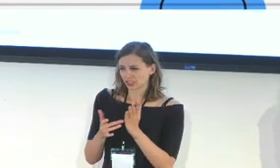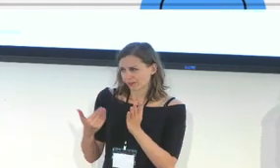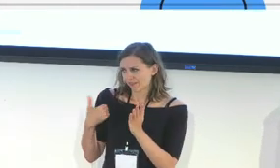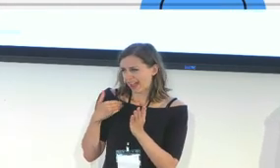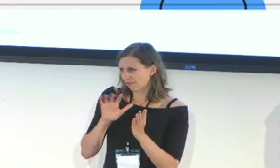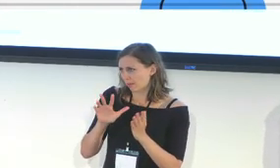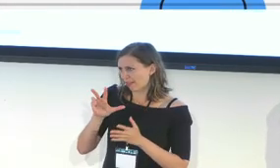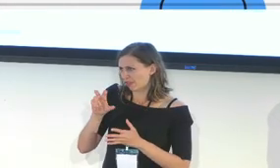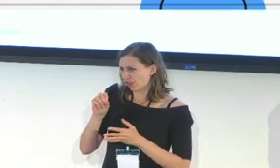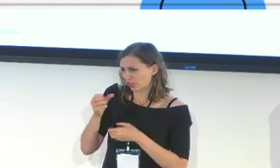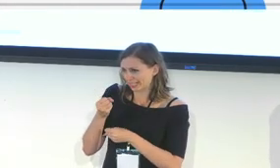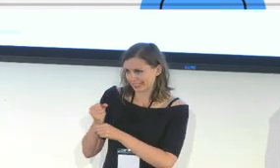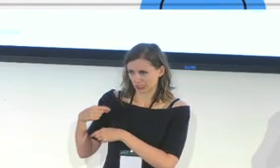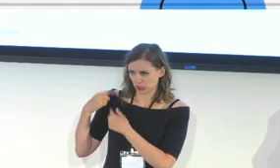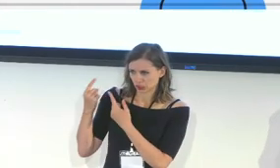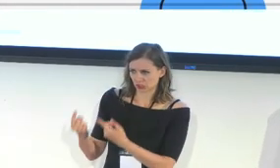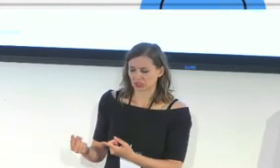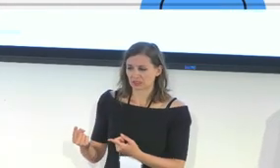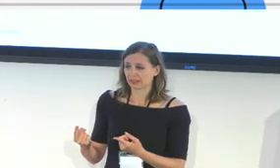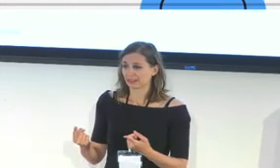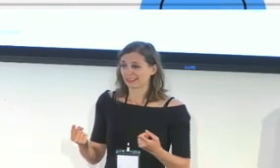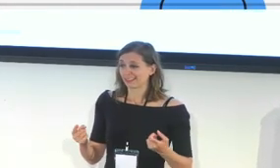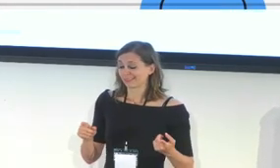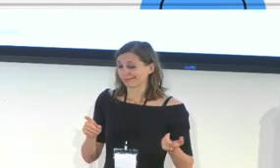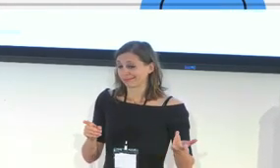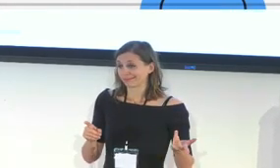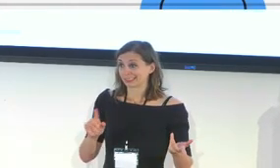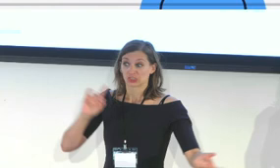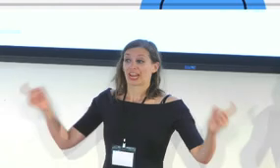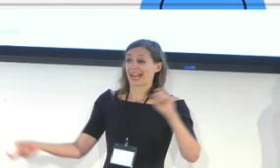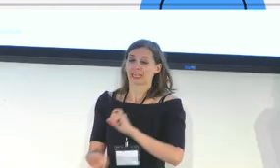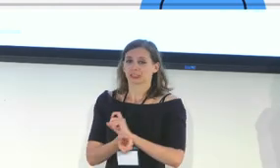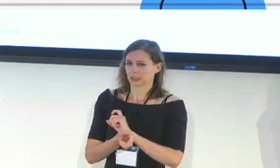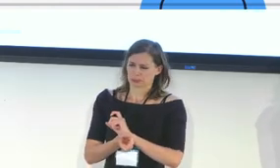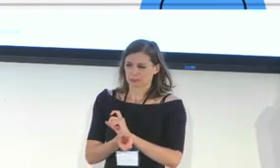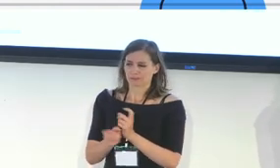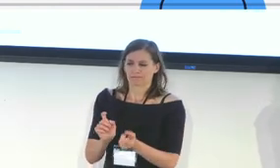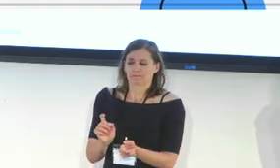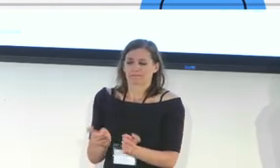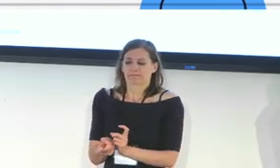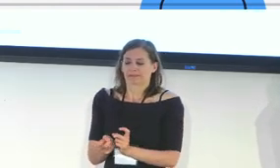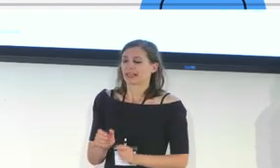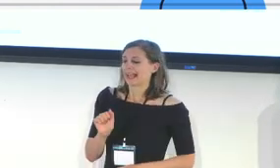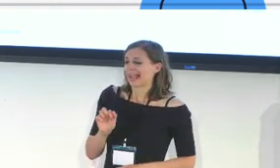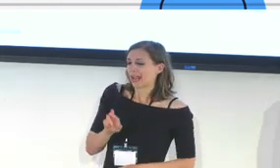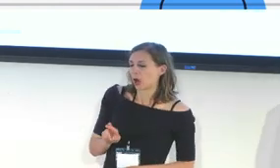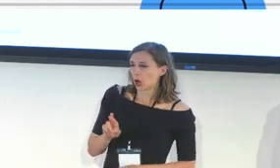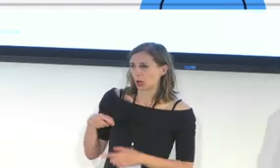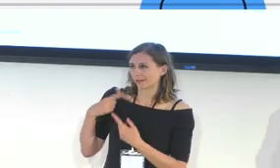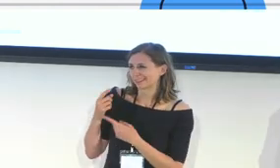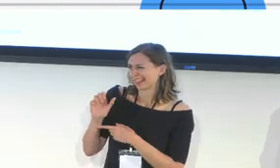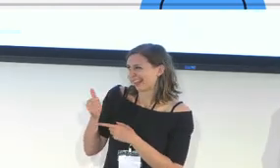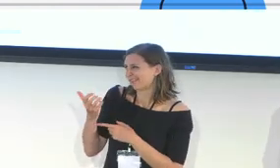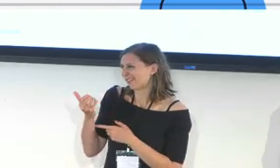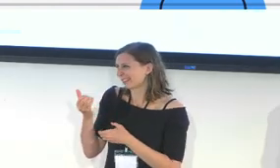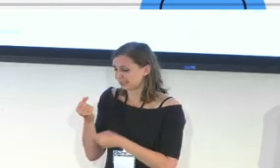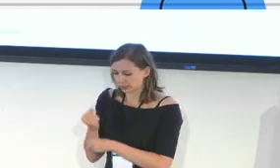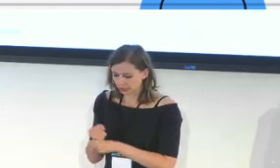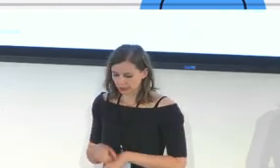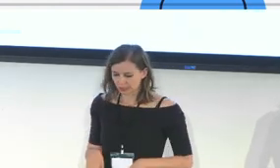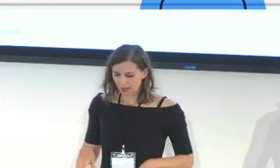it hasn't really changed significantly within 30 years. We've had AI technology 10 to 15 years, blockchain